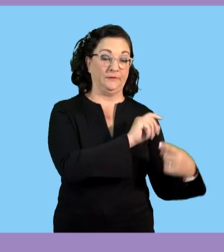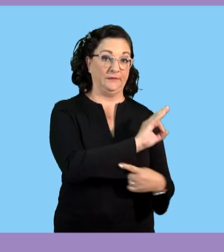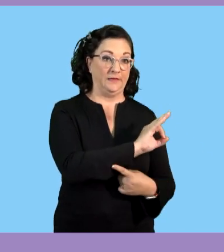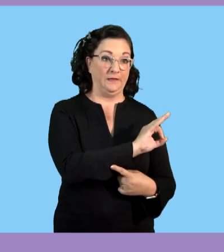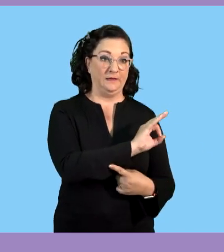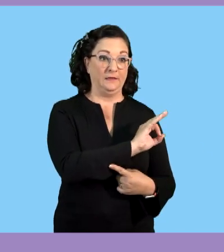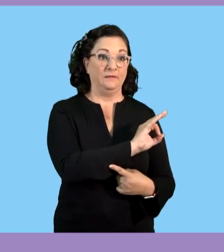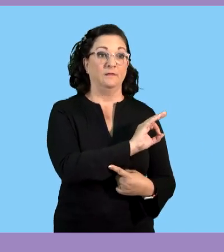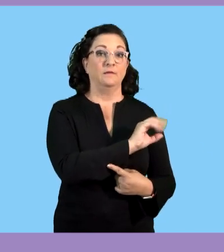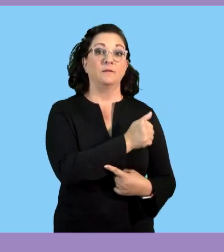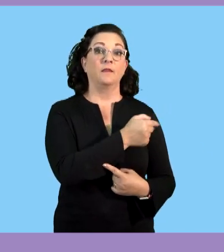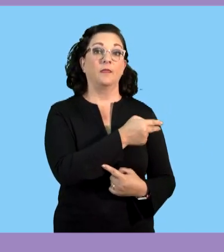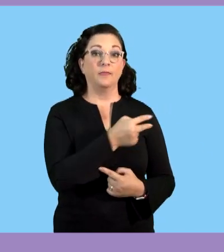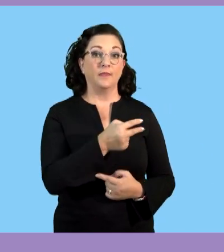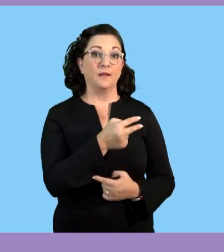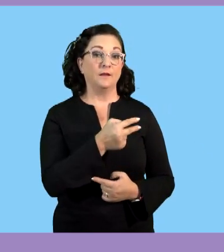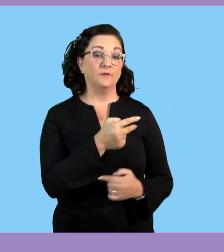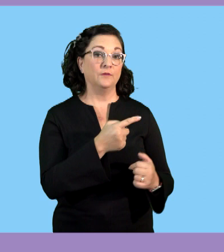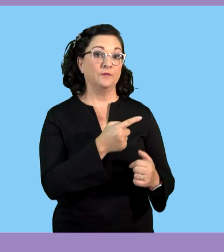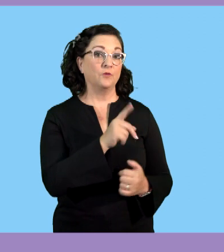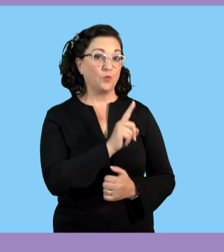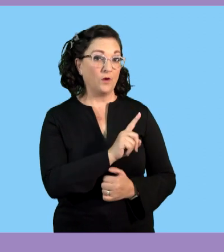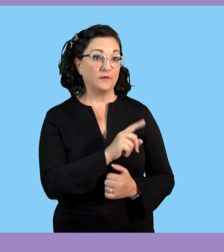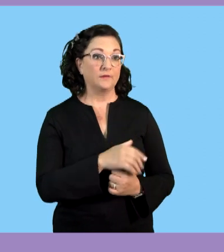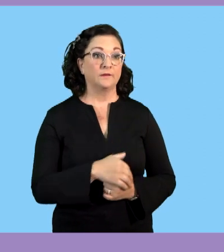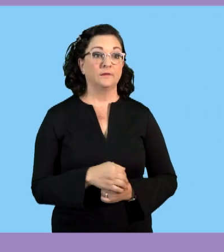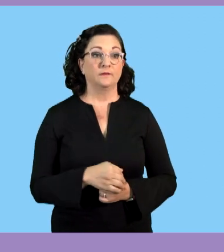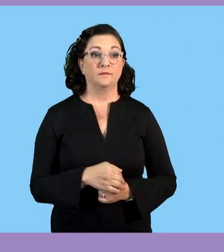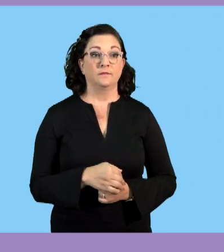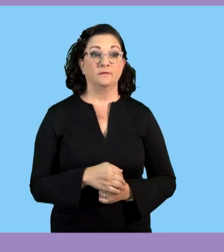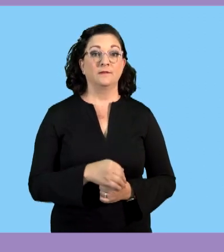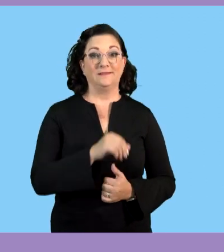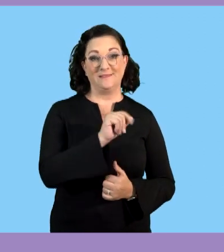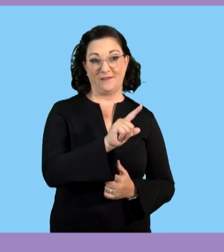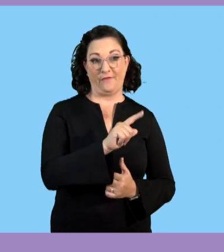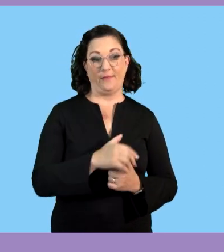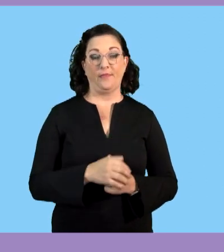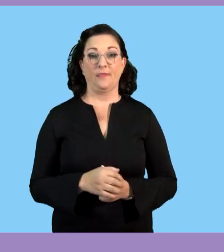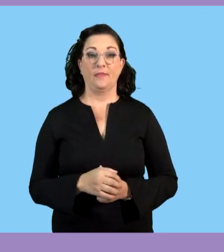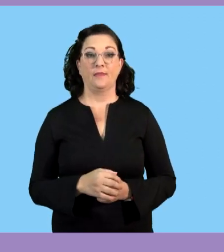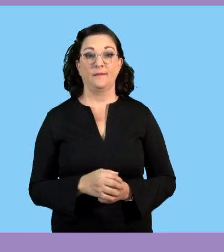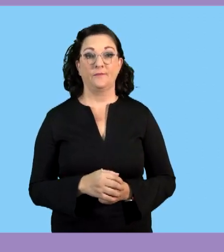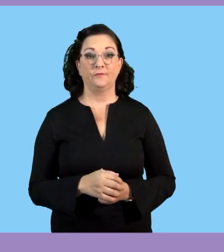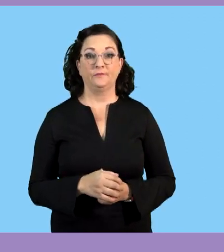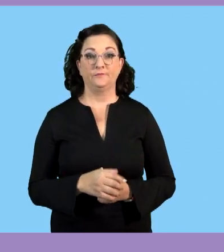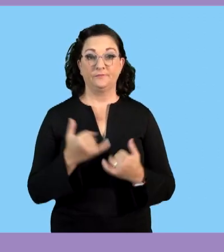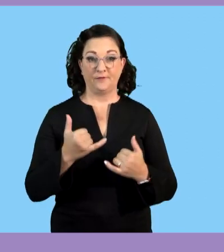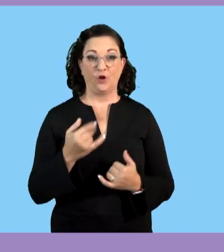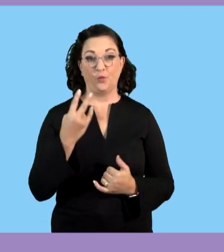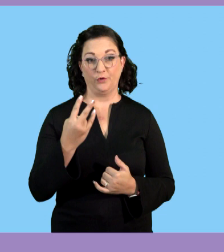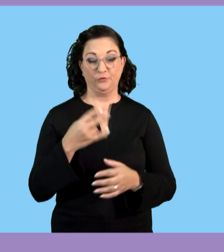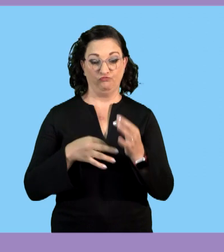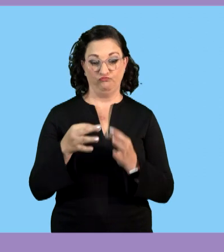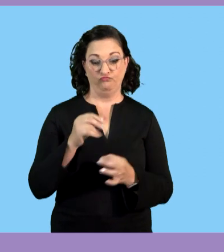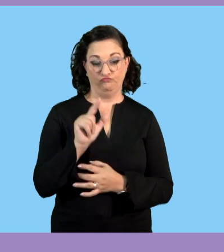add 3, so that is going to give us, so 2 multiplied by 2 is 4, when we add 3, that is going to give us 7. If we